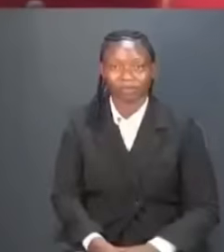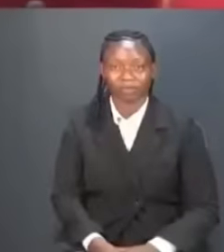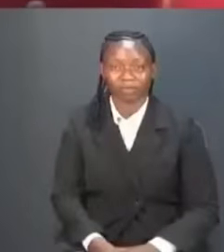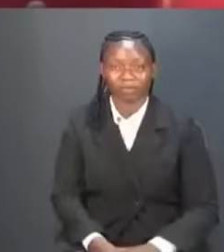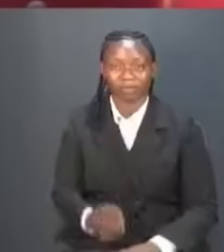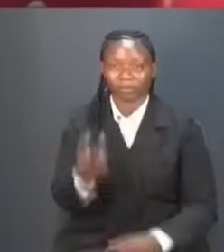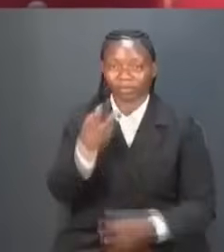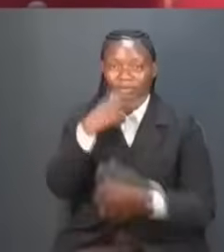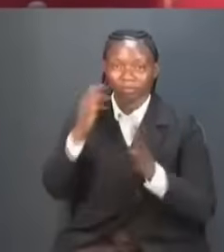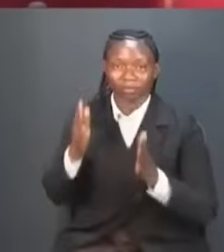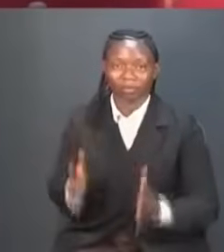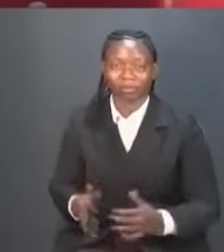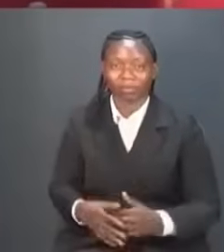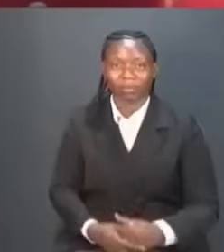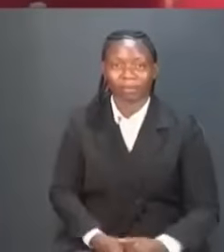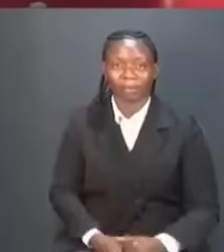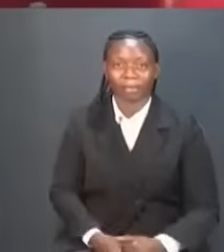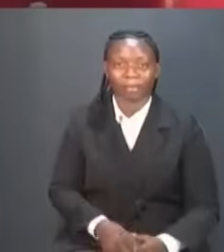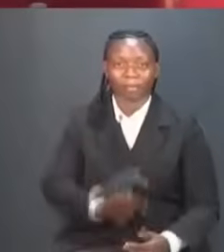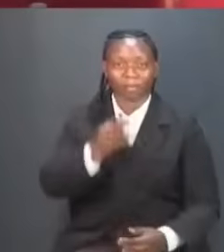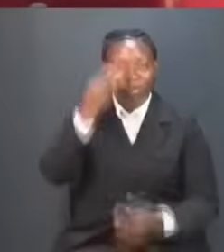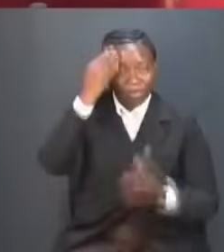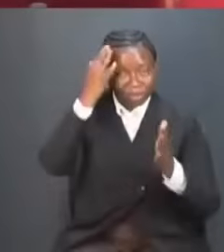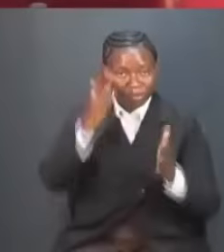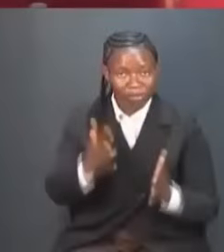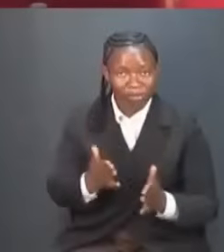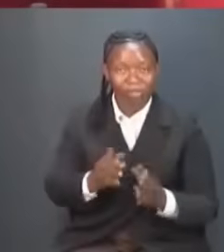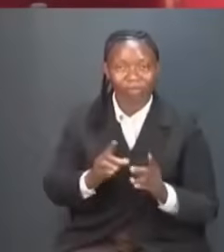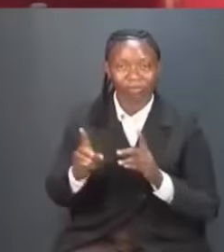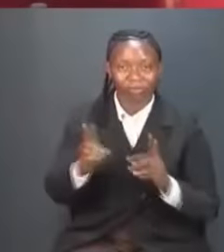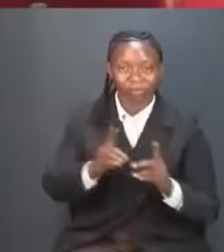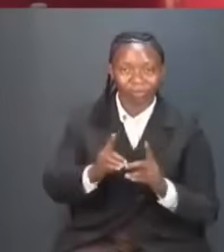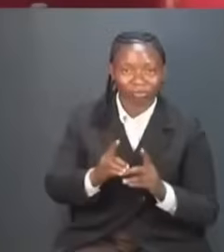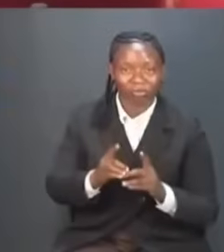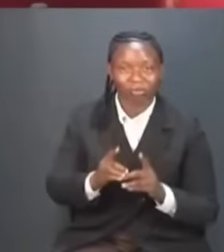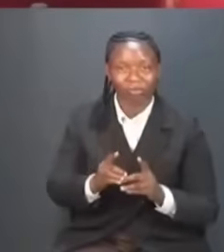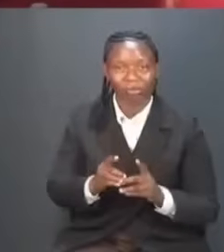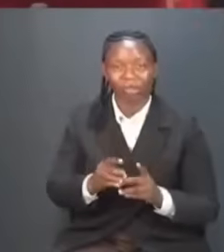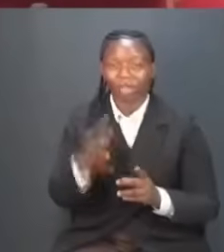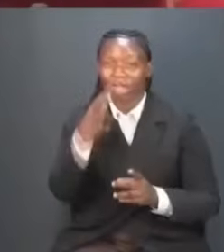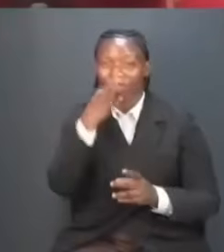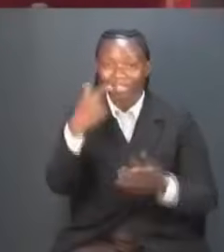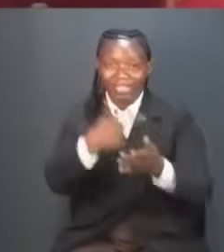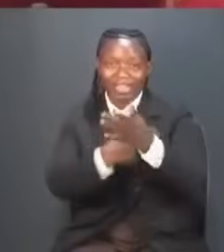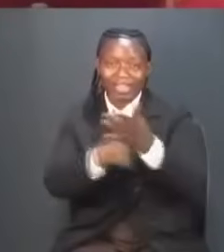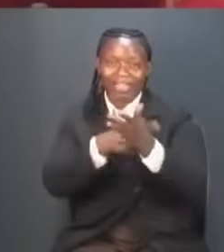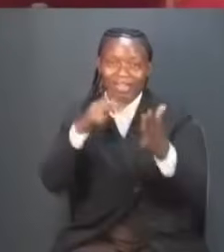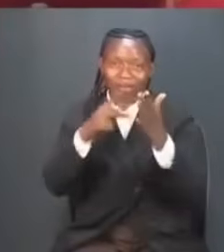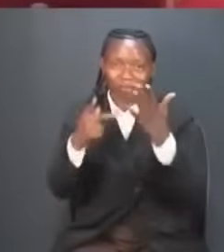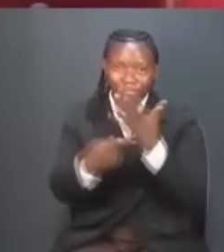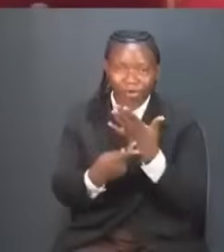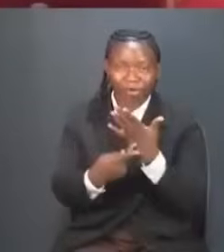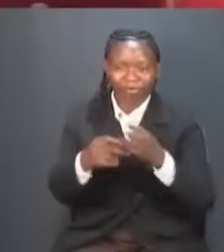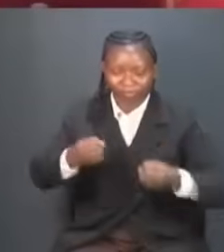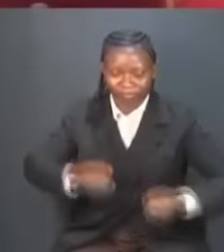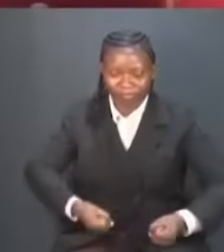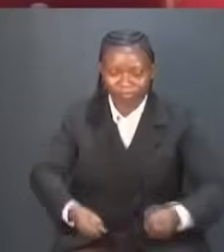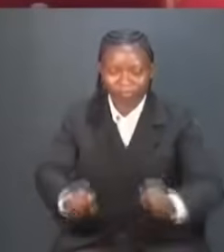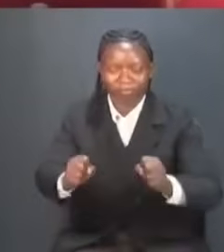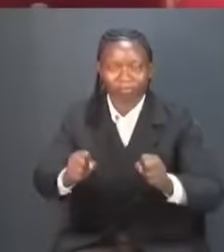Mr. Speaker, the ministry is rolling out the Feed Ghana program, a strategic